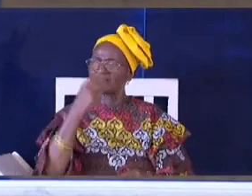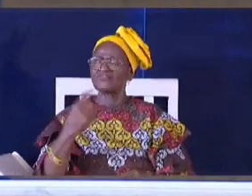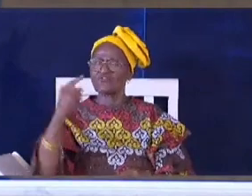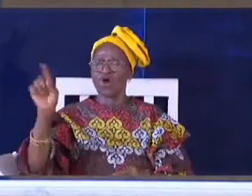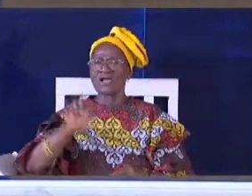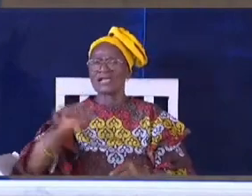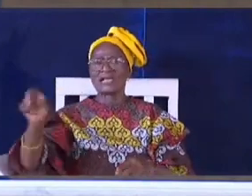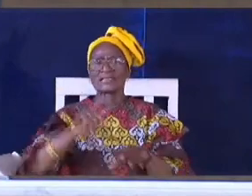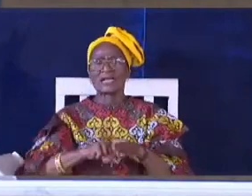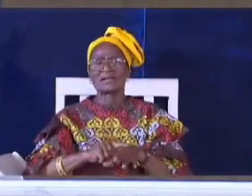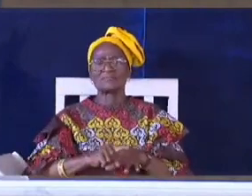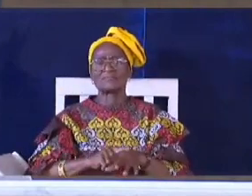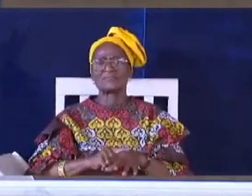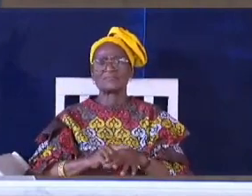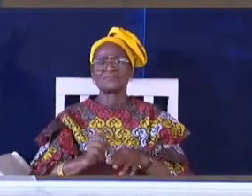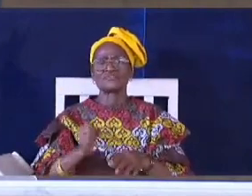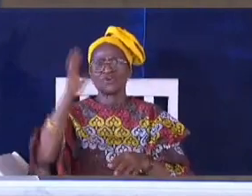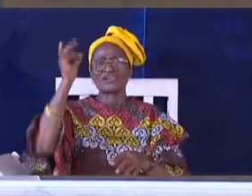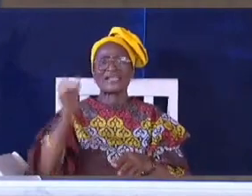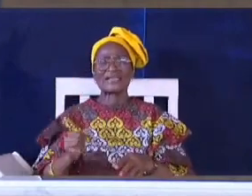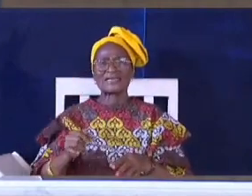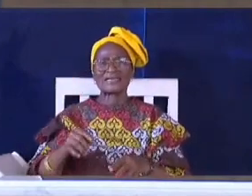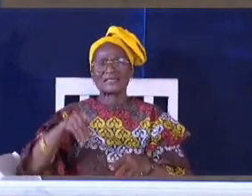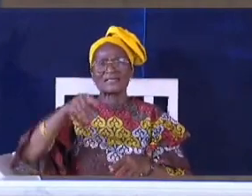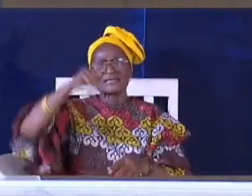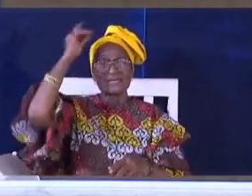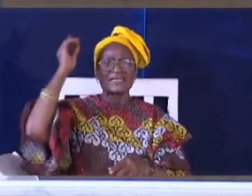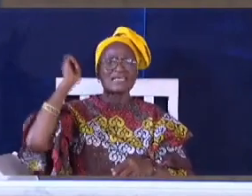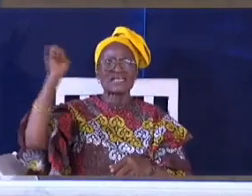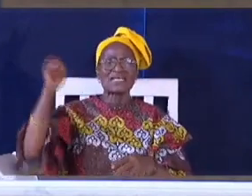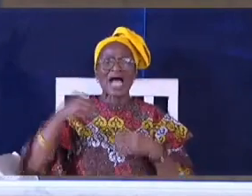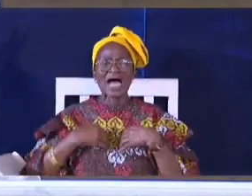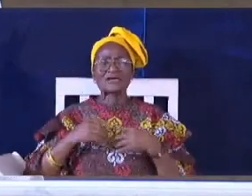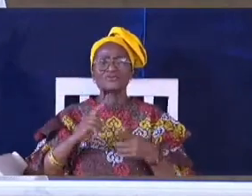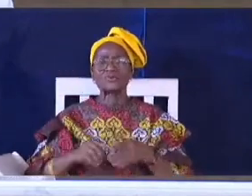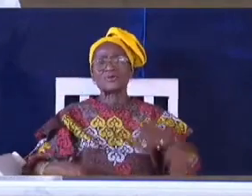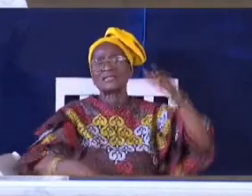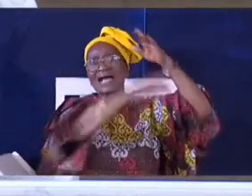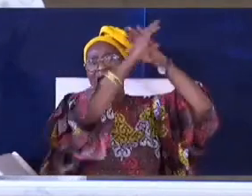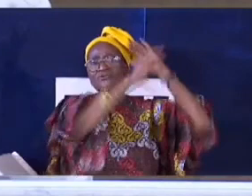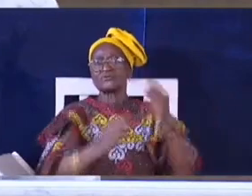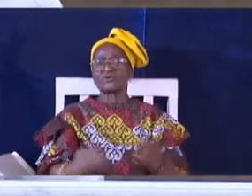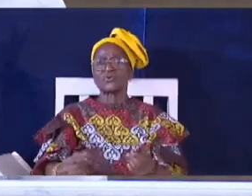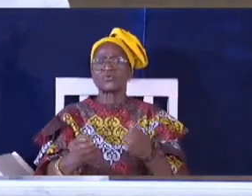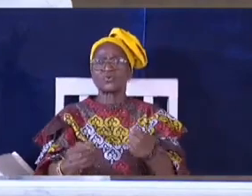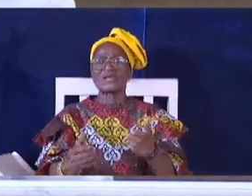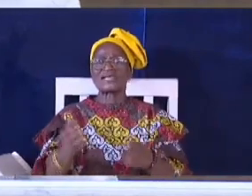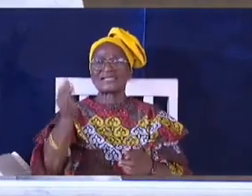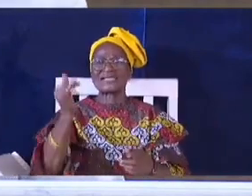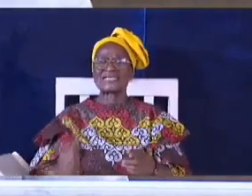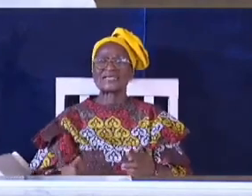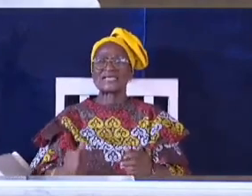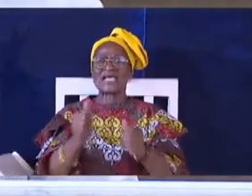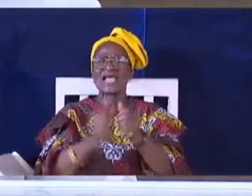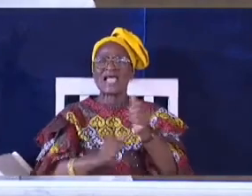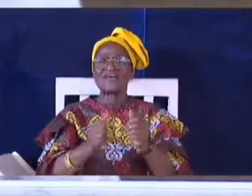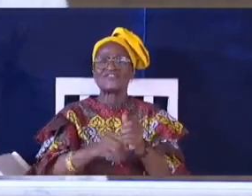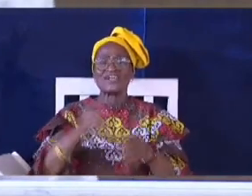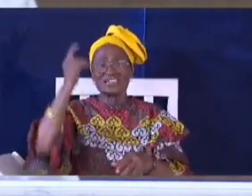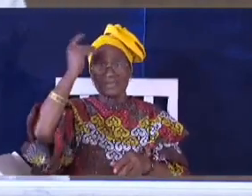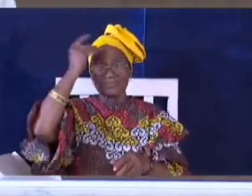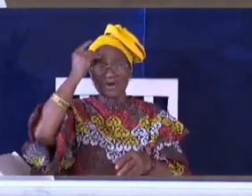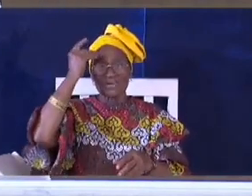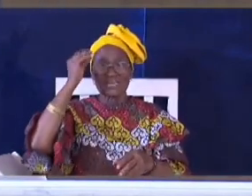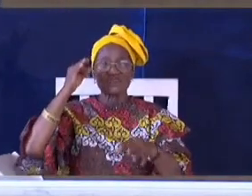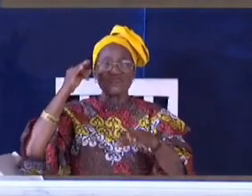Suddenly darkness enveloped him, and he had to get out quickly. Every demonic